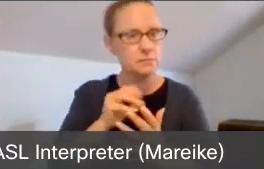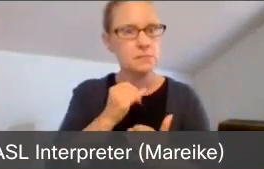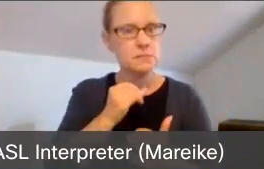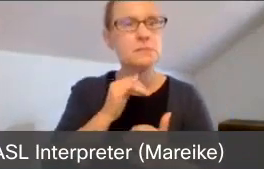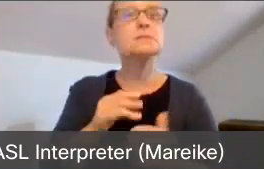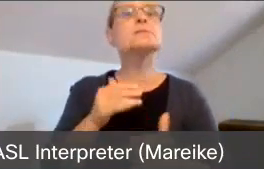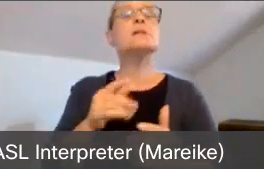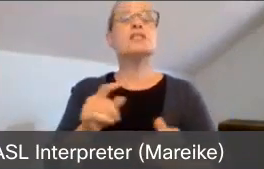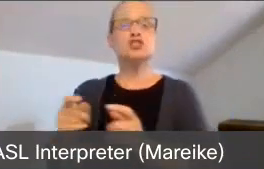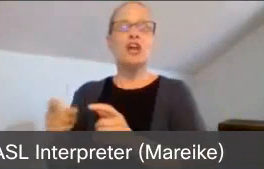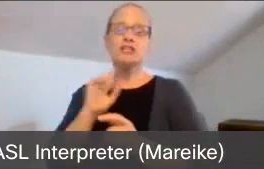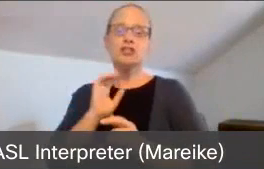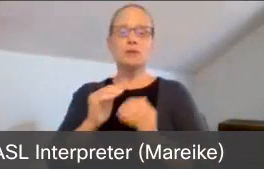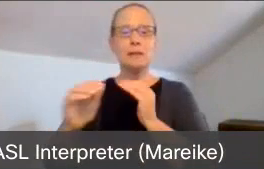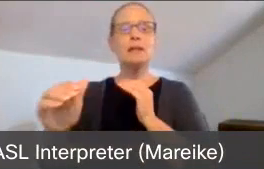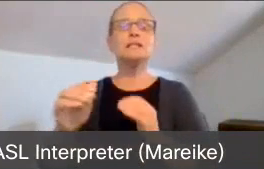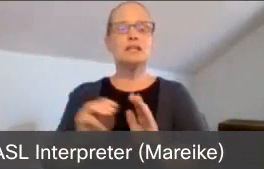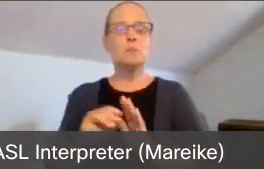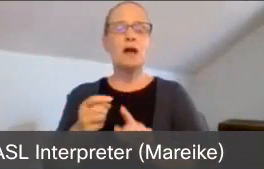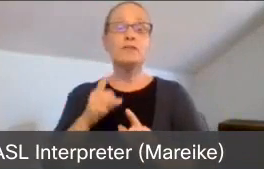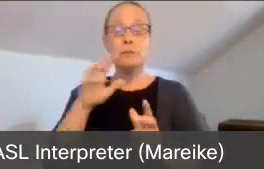our stabilization model from a crisis